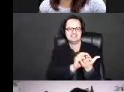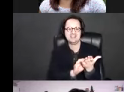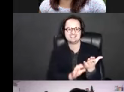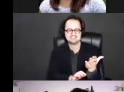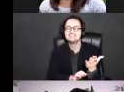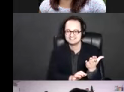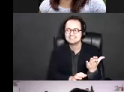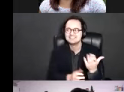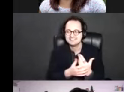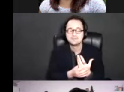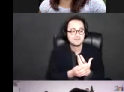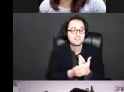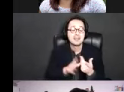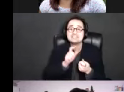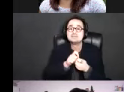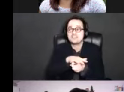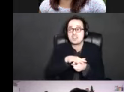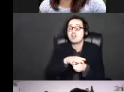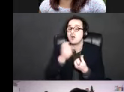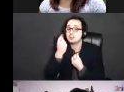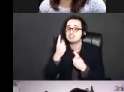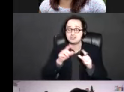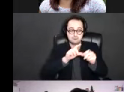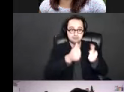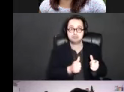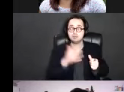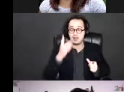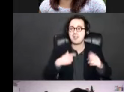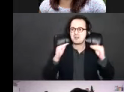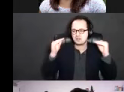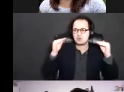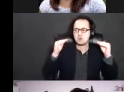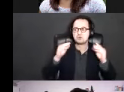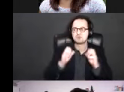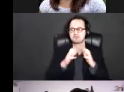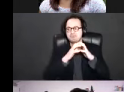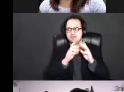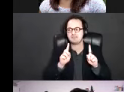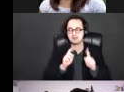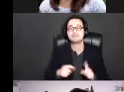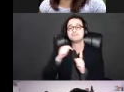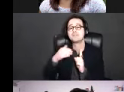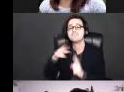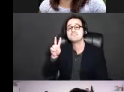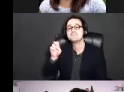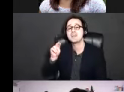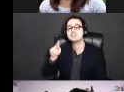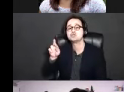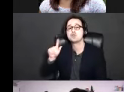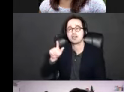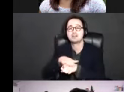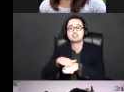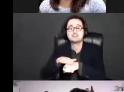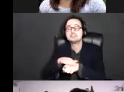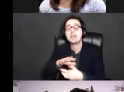exists in my brain as a literate adult, and is located here on the ventral surface, and is involved in